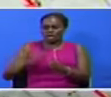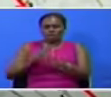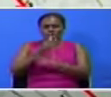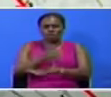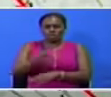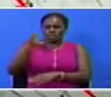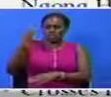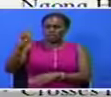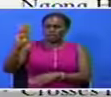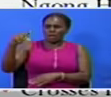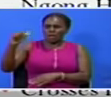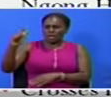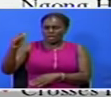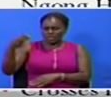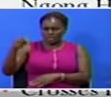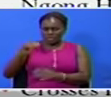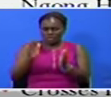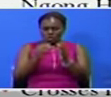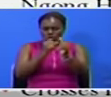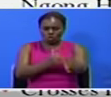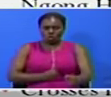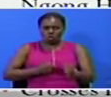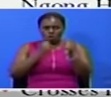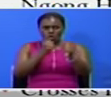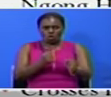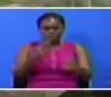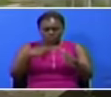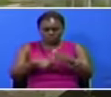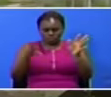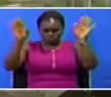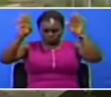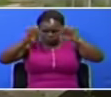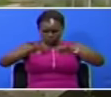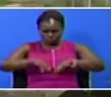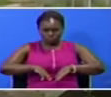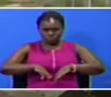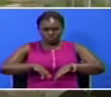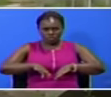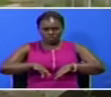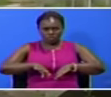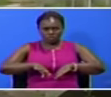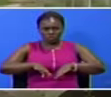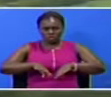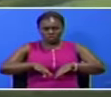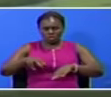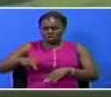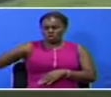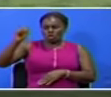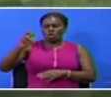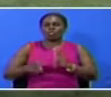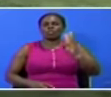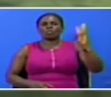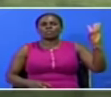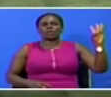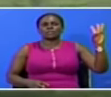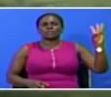Magadi Road and Gong Road at Mbulbul, and then descend into the Rift Valley through a tunnel located northwest of the Ngong Hills. But